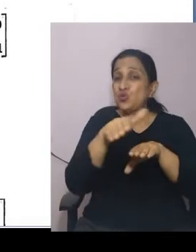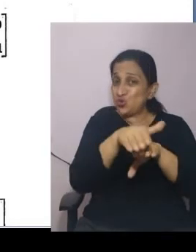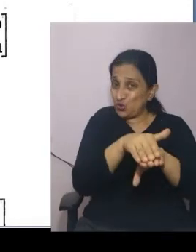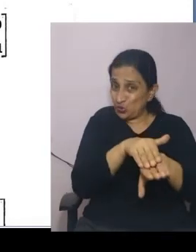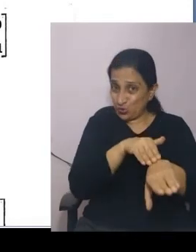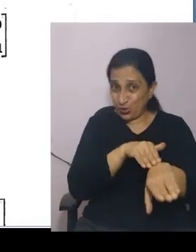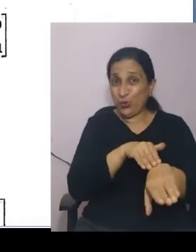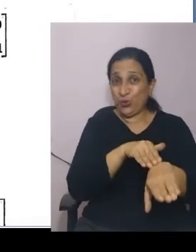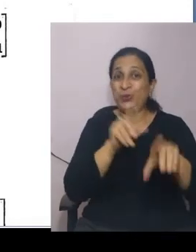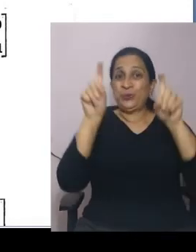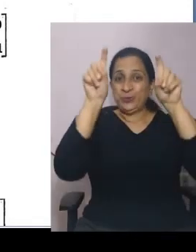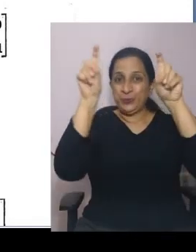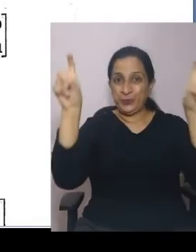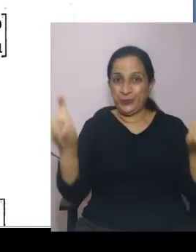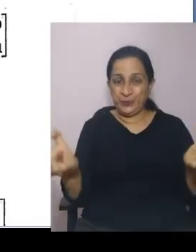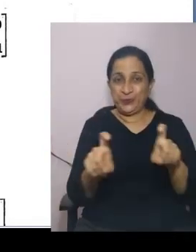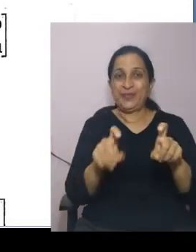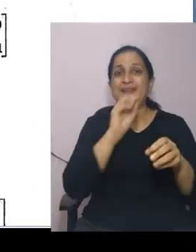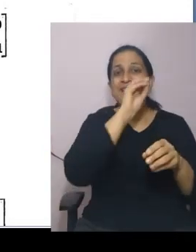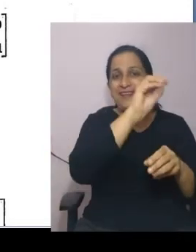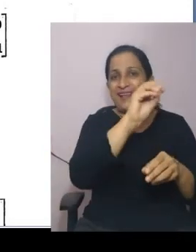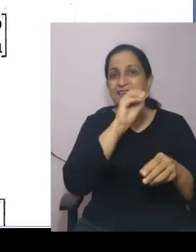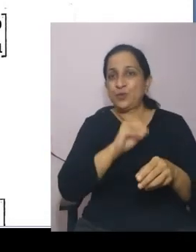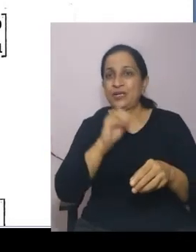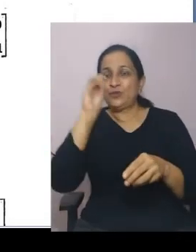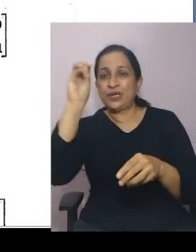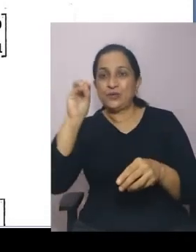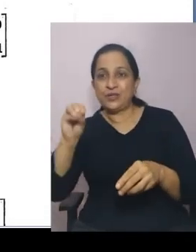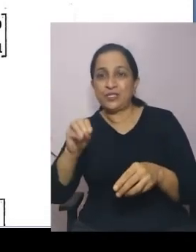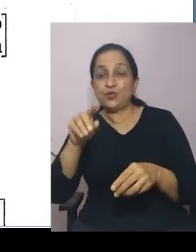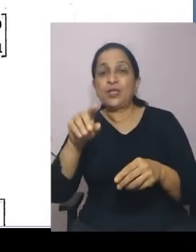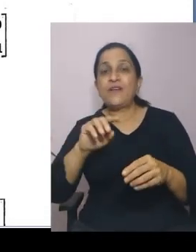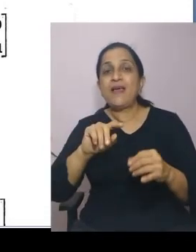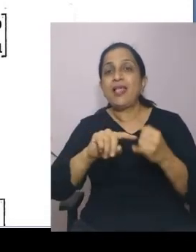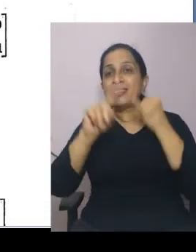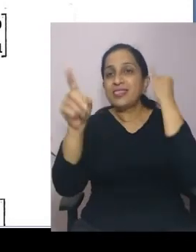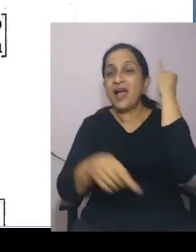those. So you finally end up in values of